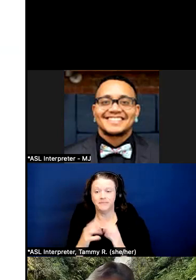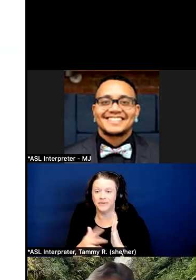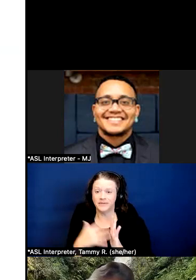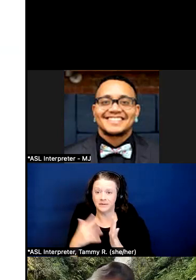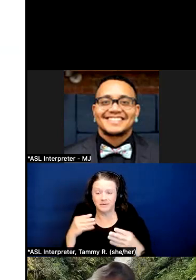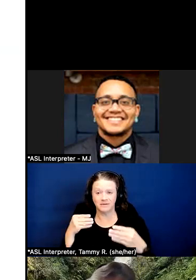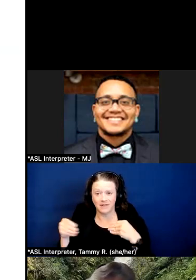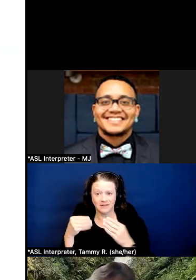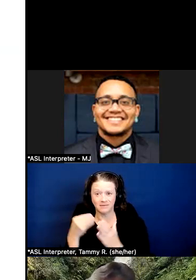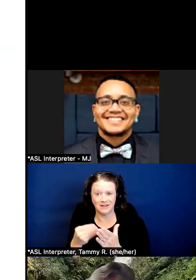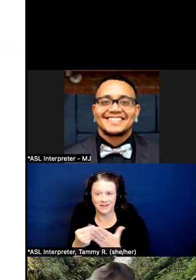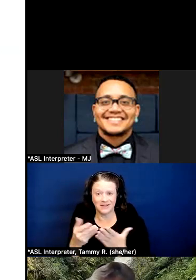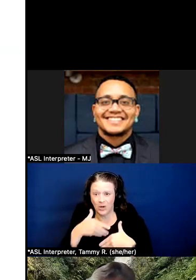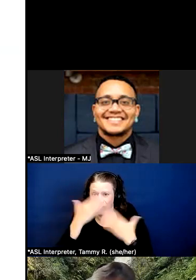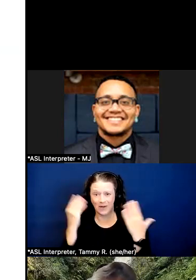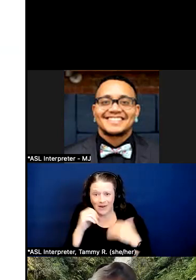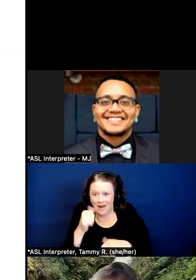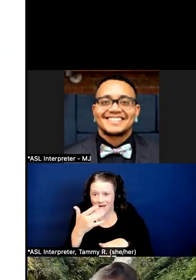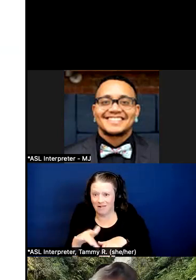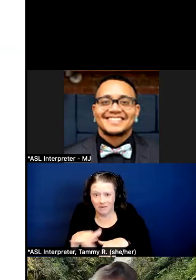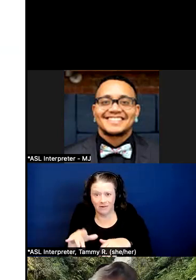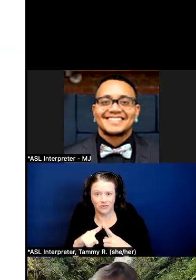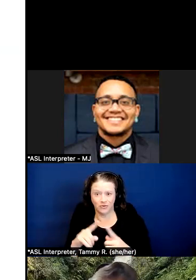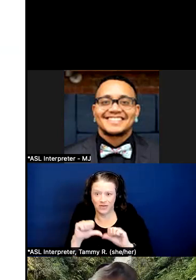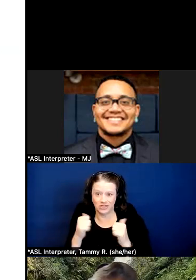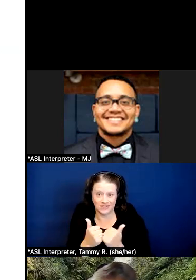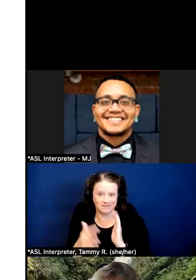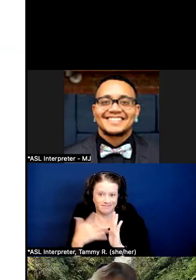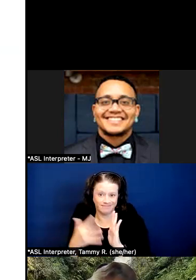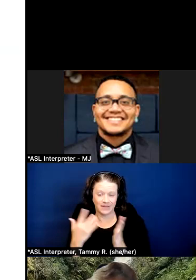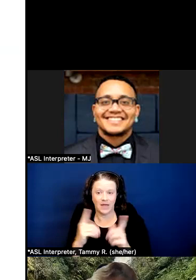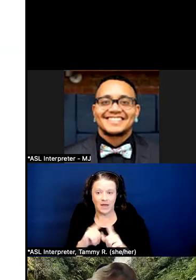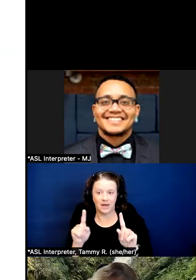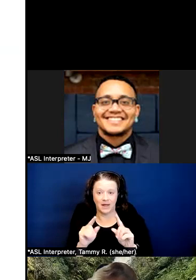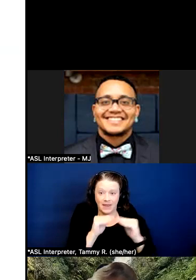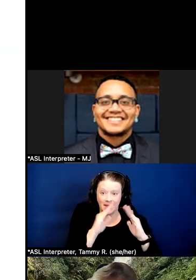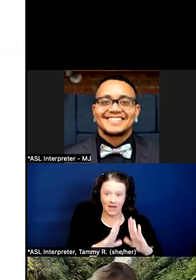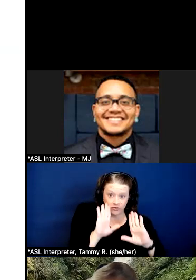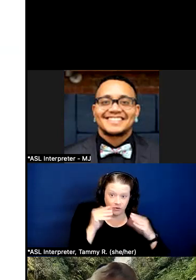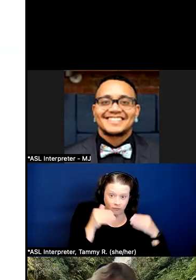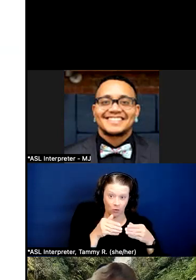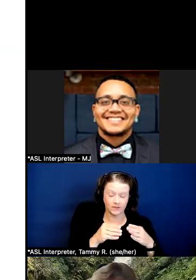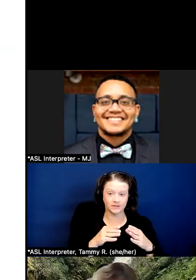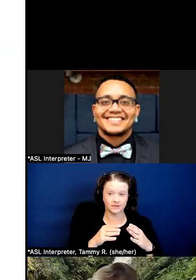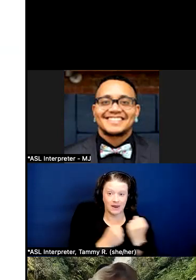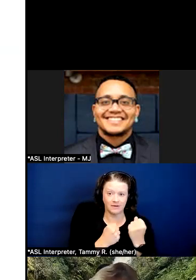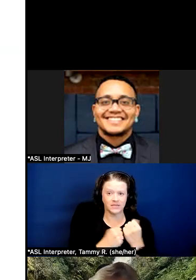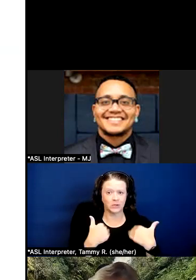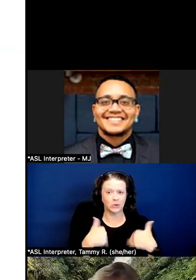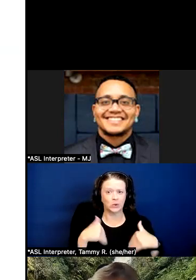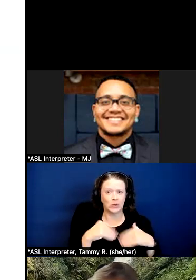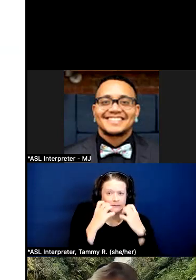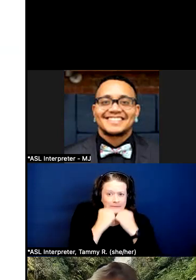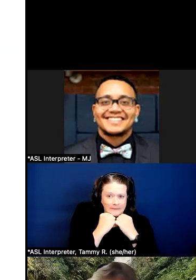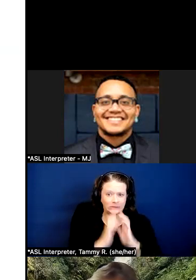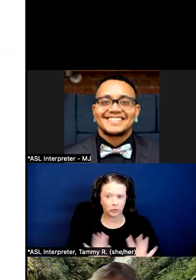funding is not available to agencies though, but the housing focused advocacy is critical to this model. And